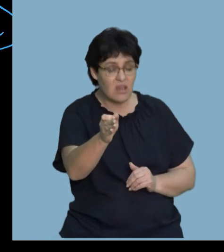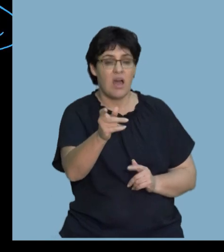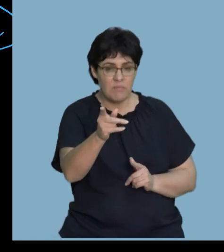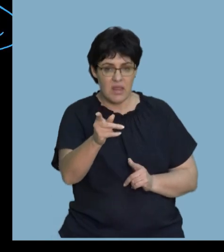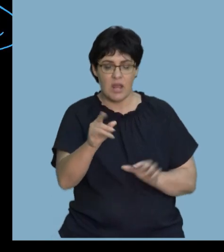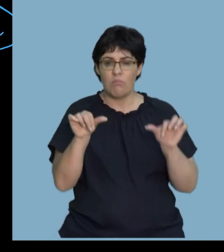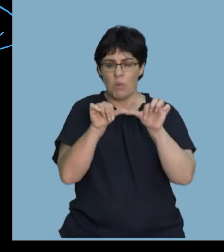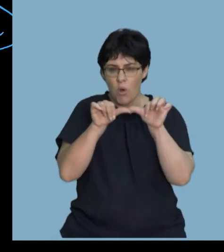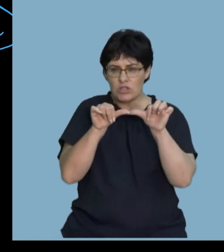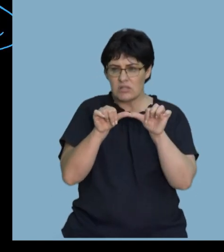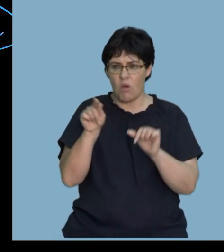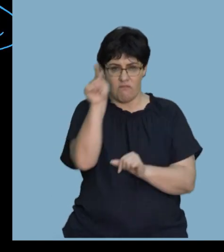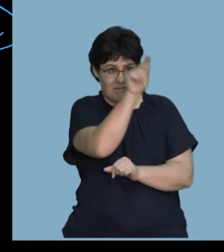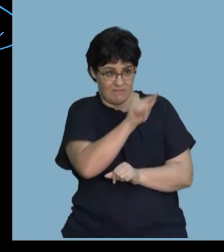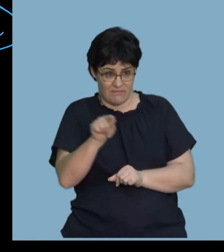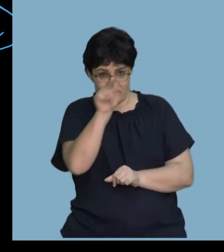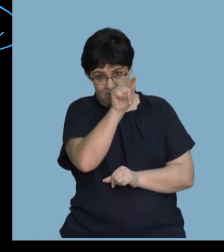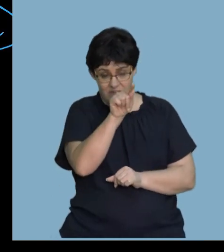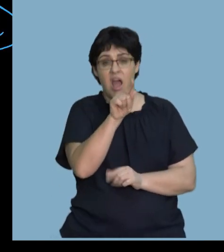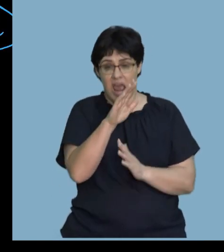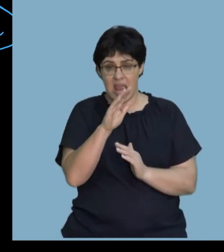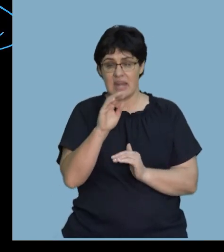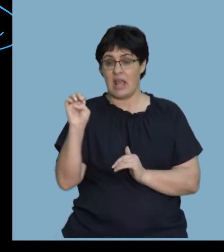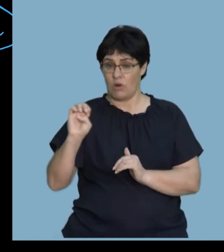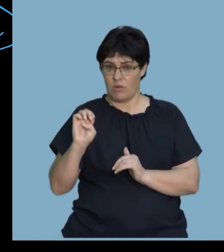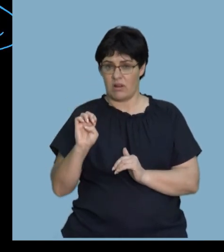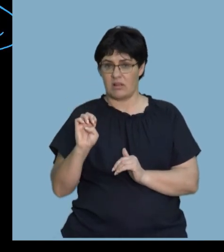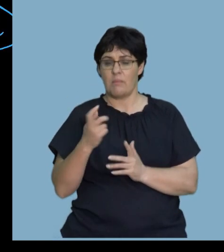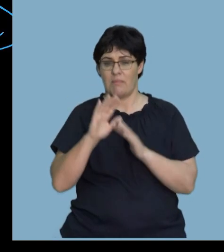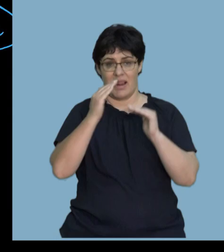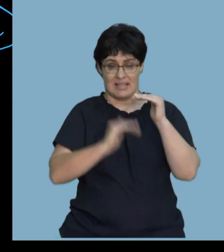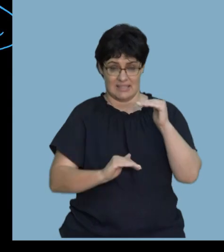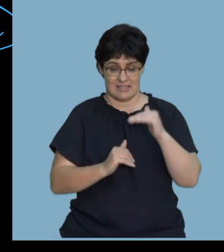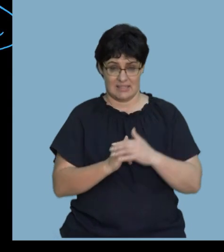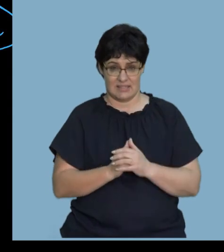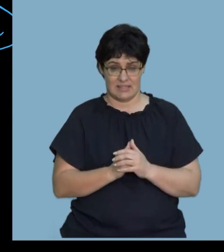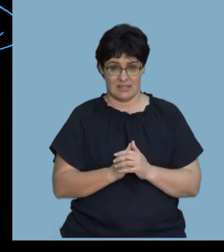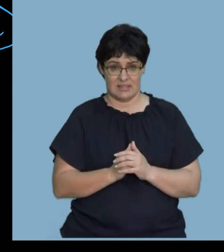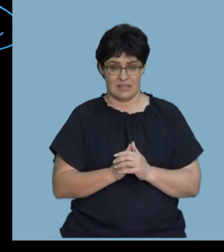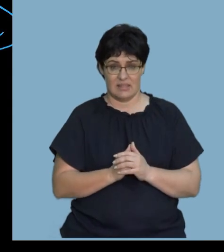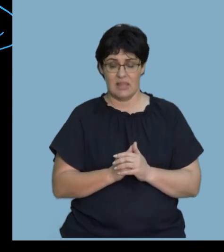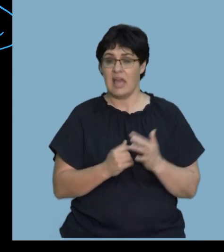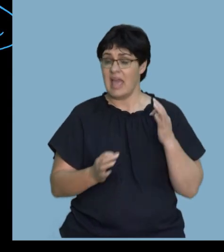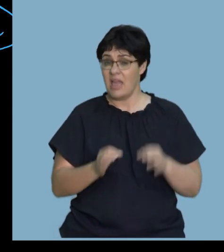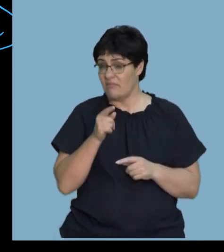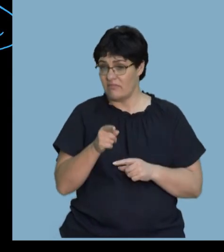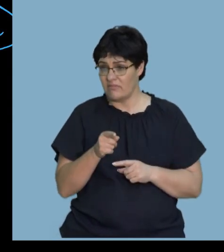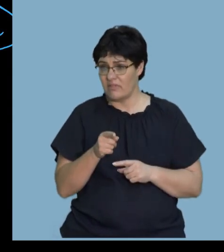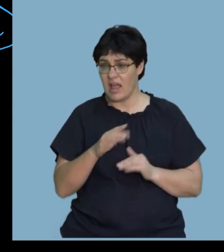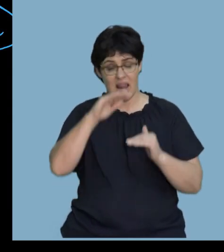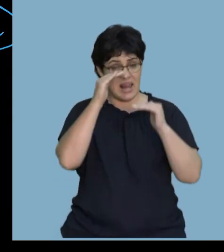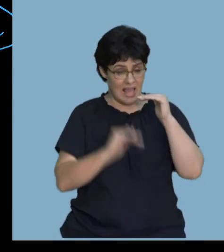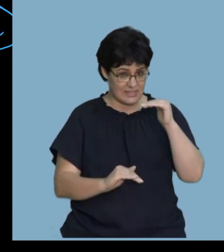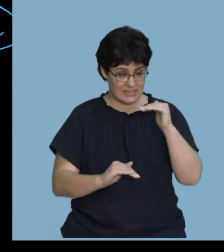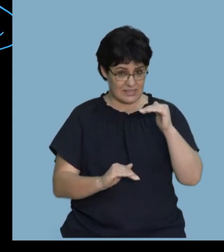the proportion of these reactants in the equilibrium mixture will actually be less. Hence, if this becomes